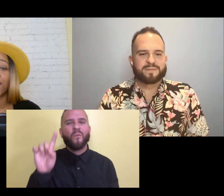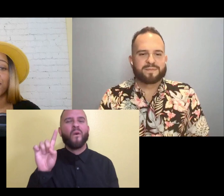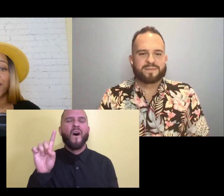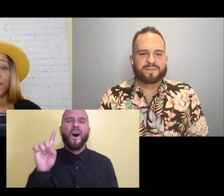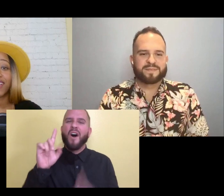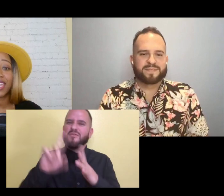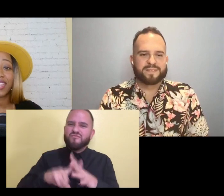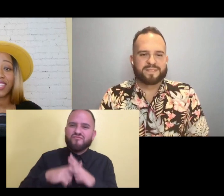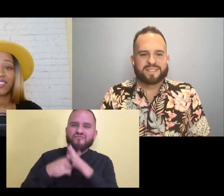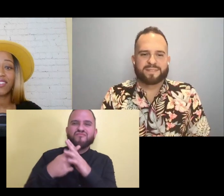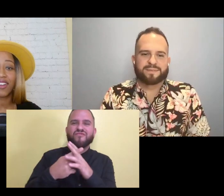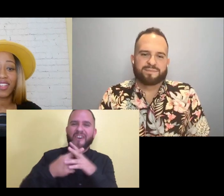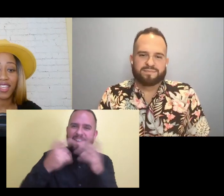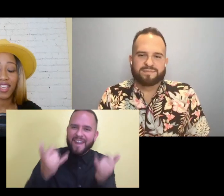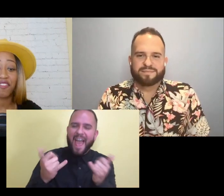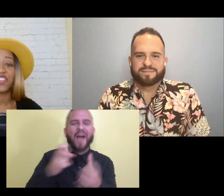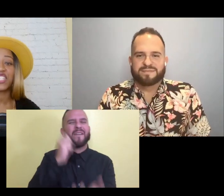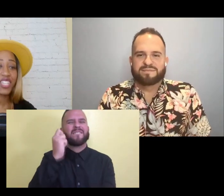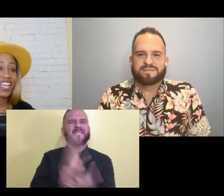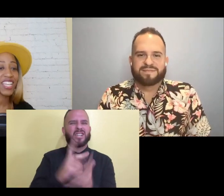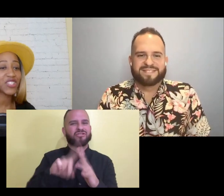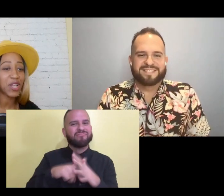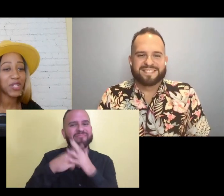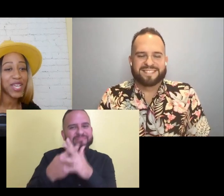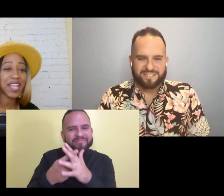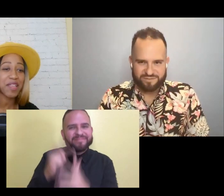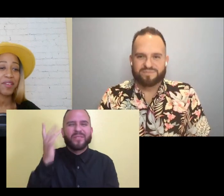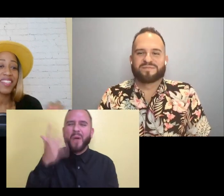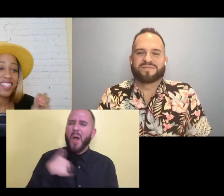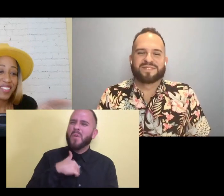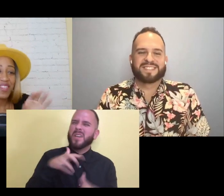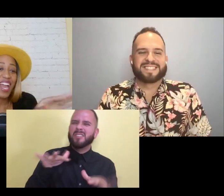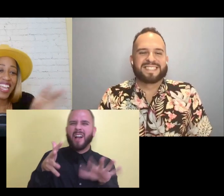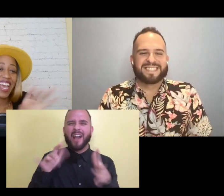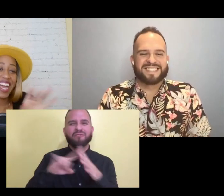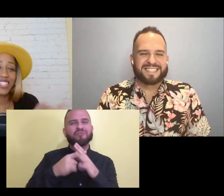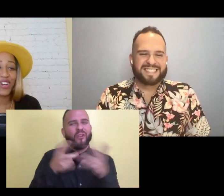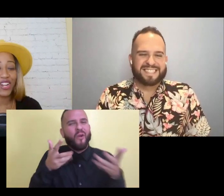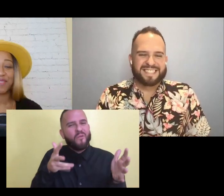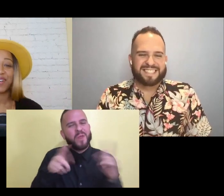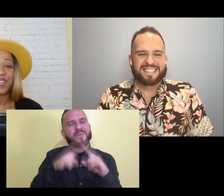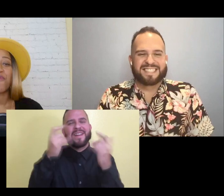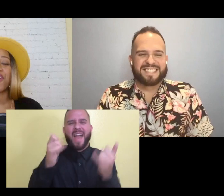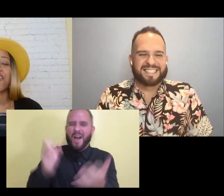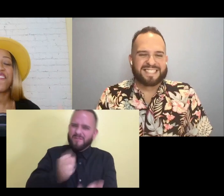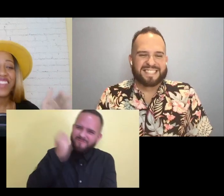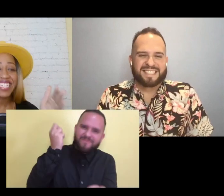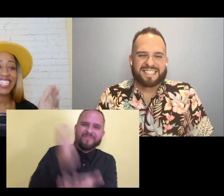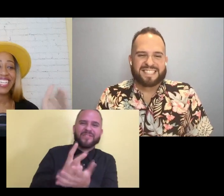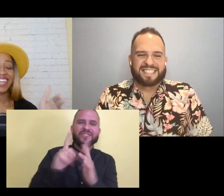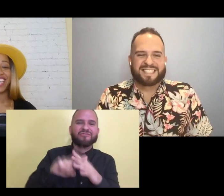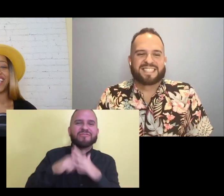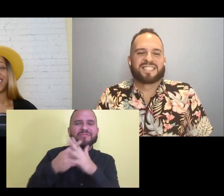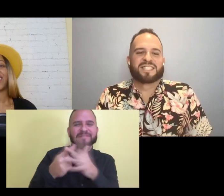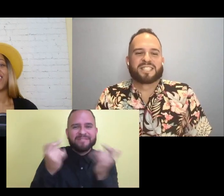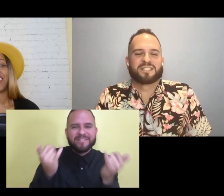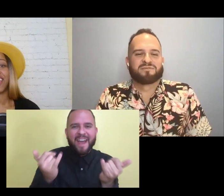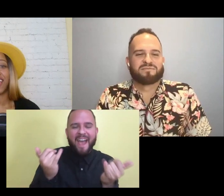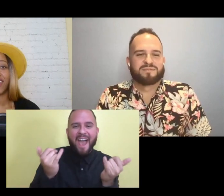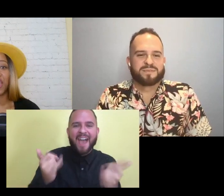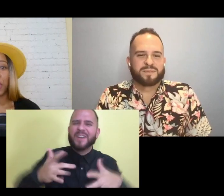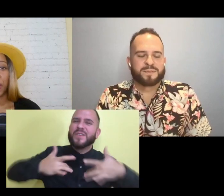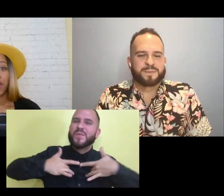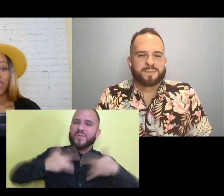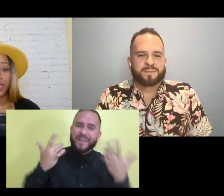All right, so it is 4:01. We're gonna get this started here. Officially get it started because we kind of got it started, but we're officially gonna get it